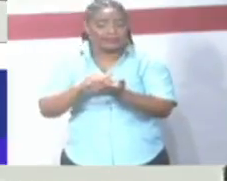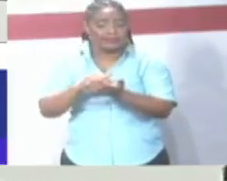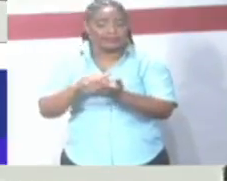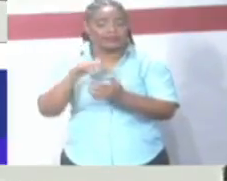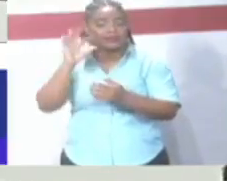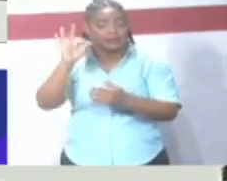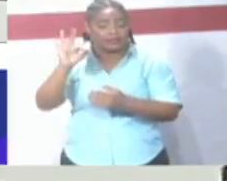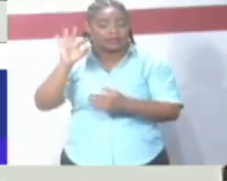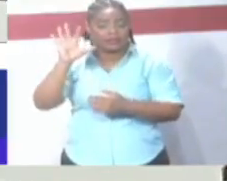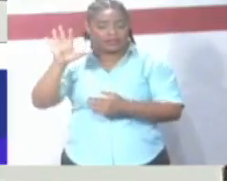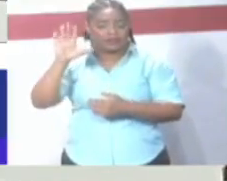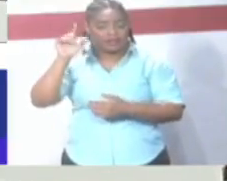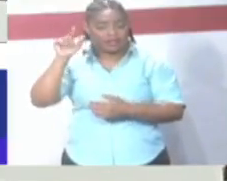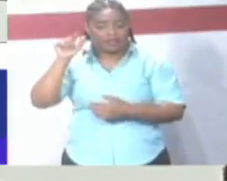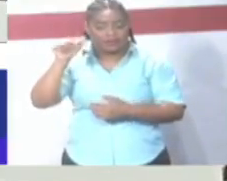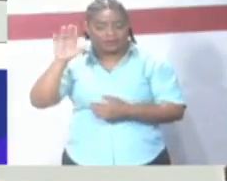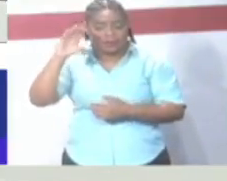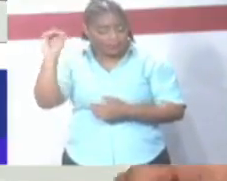95.5% of the